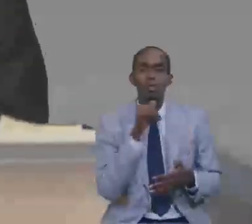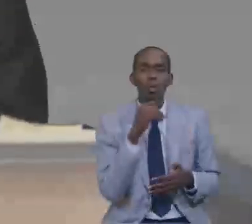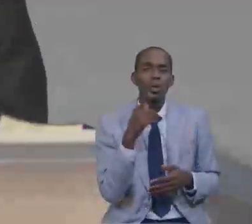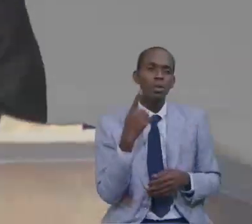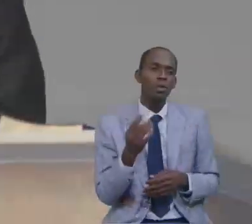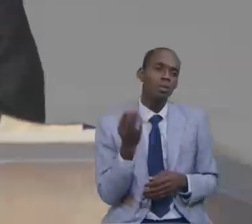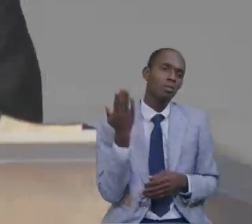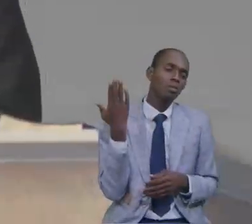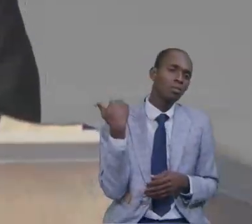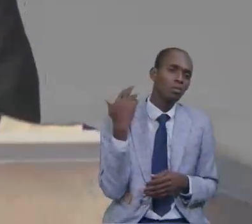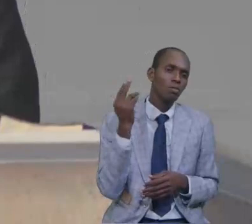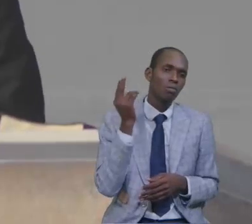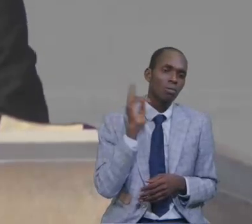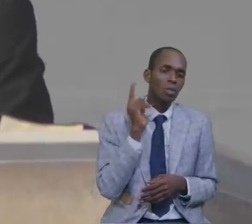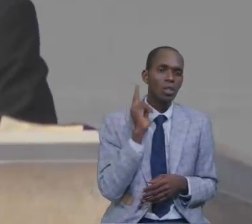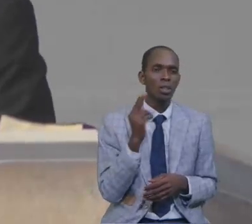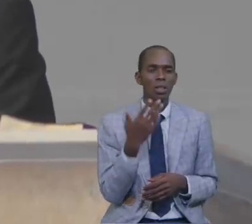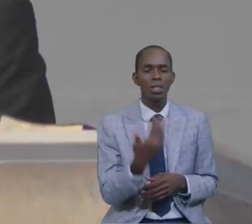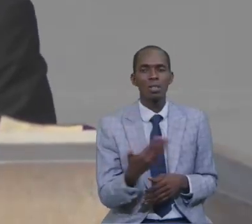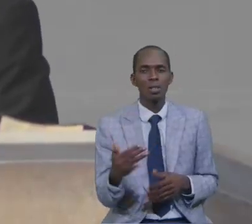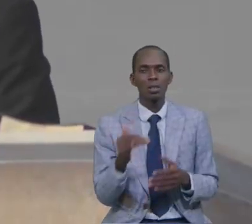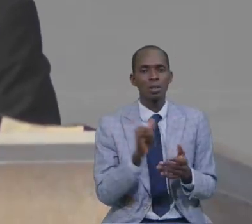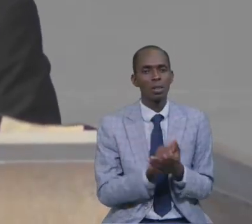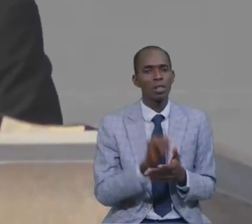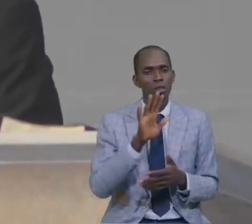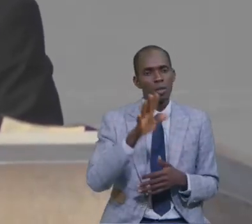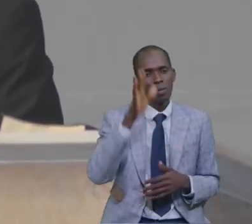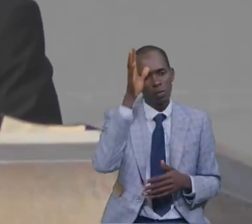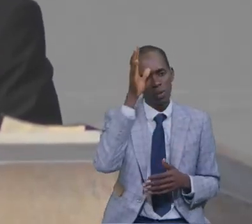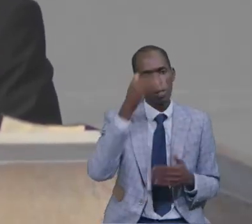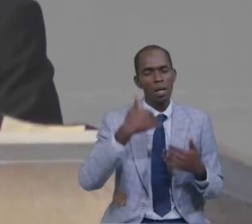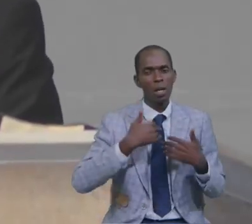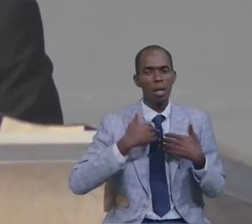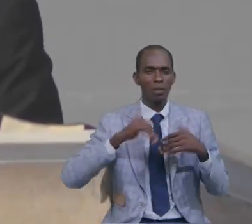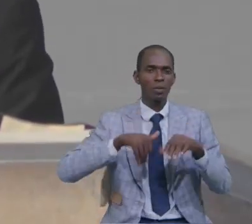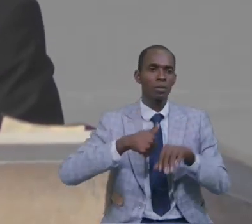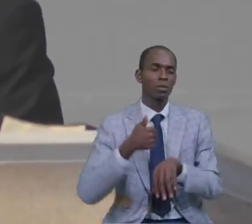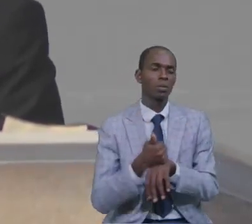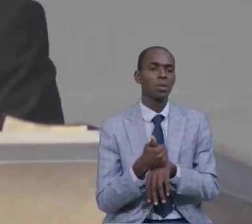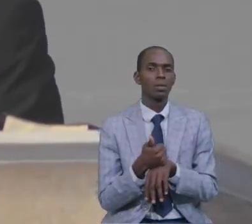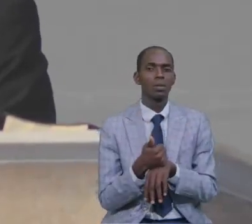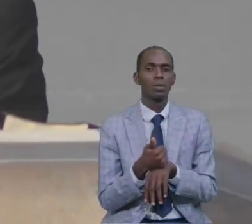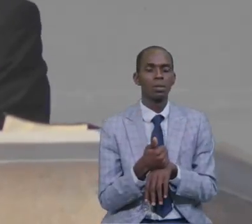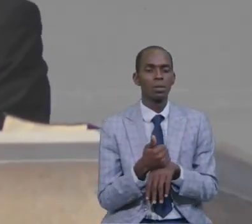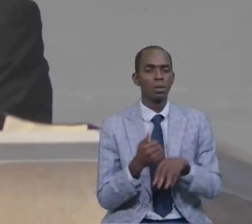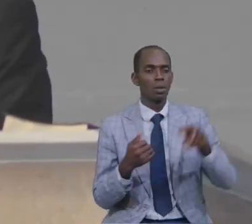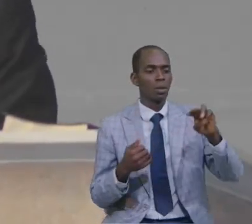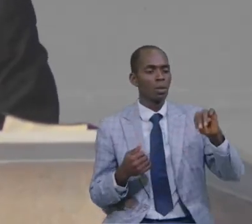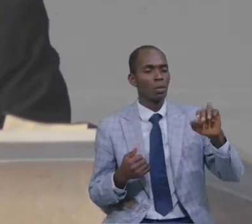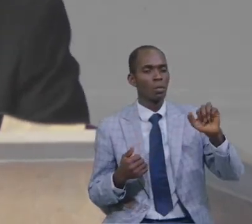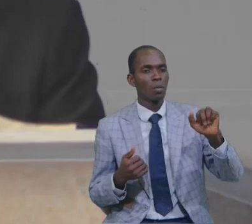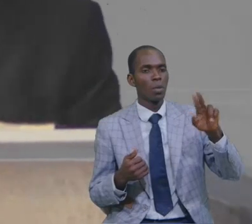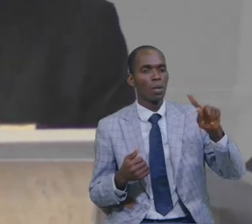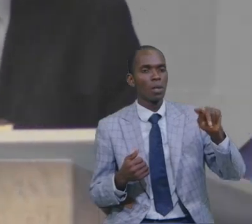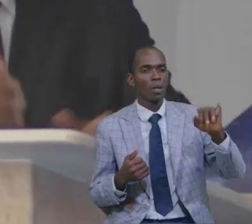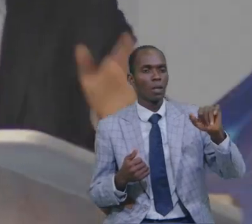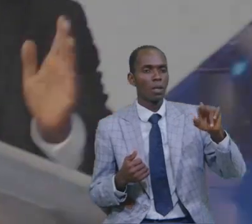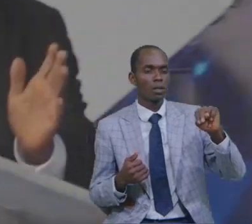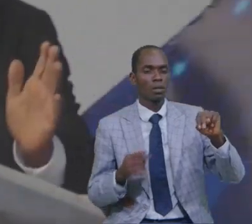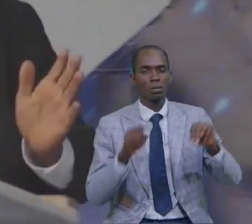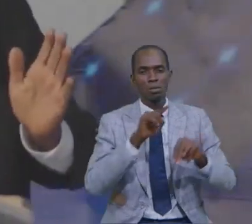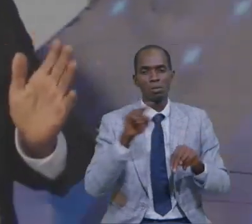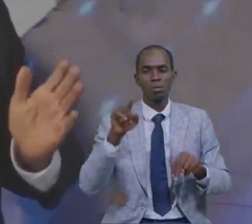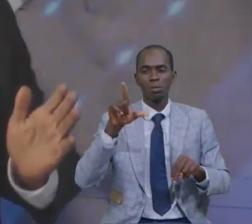Luther evangelized, but still emphasized repentance, faith in Christ.